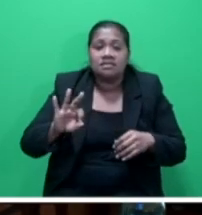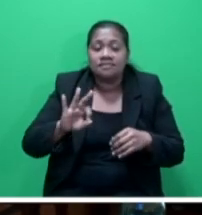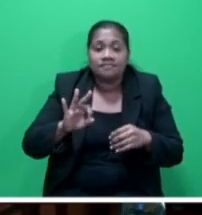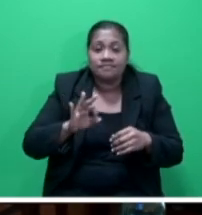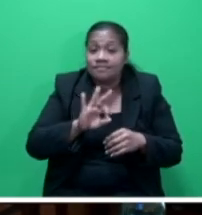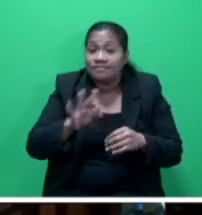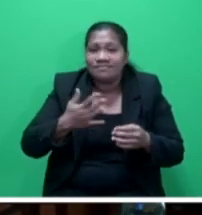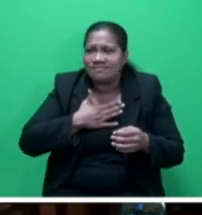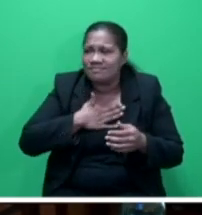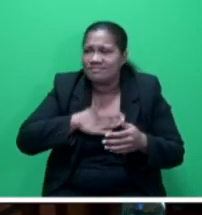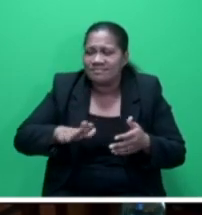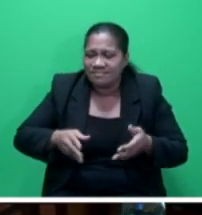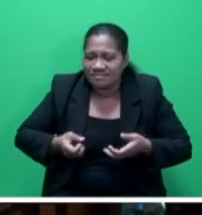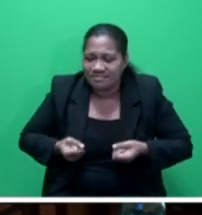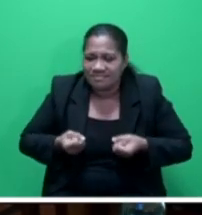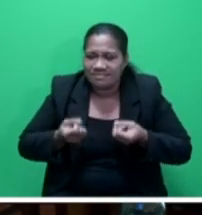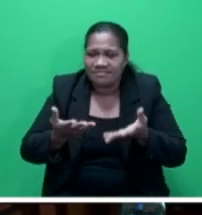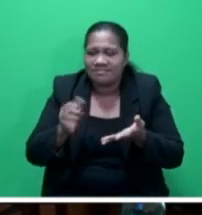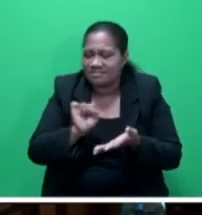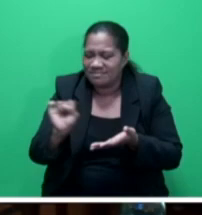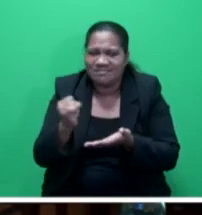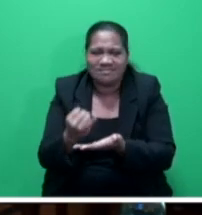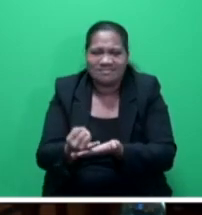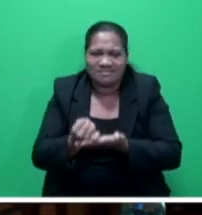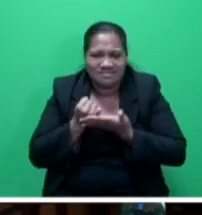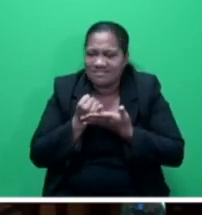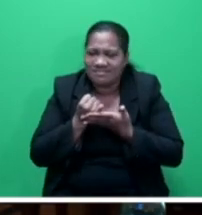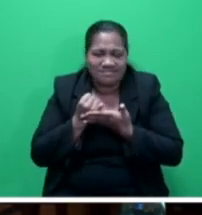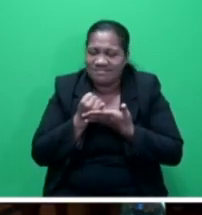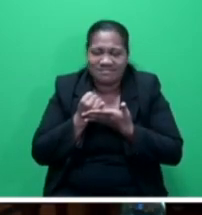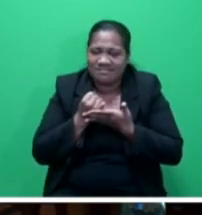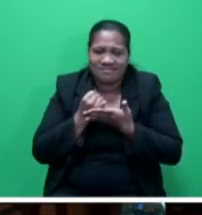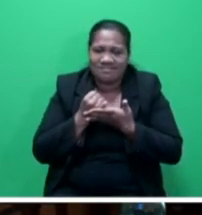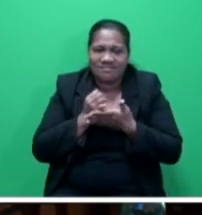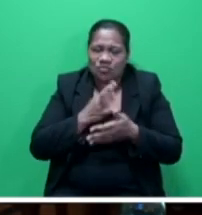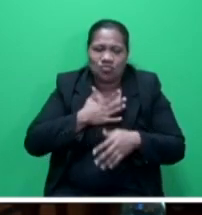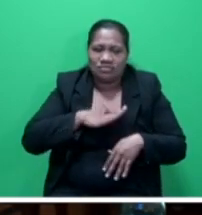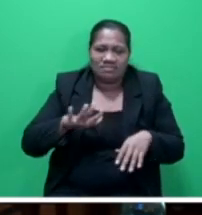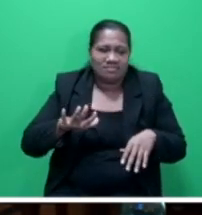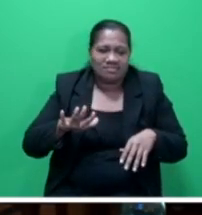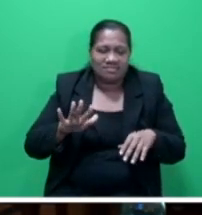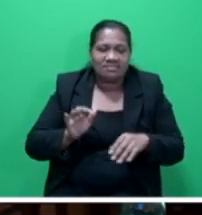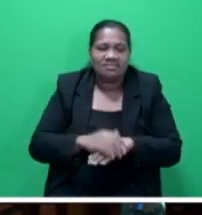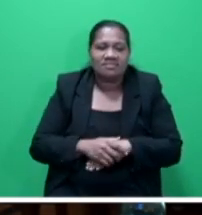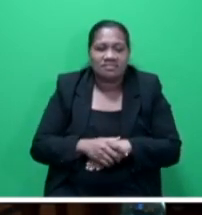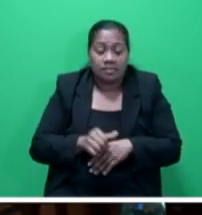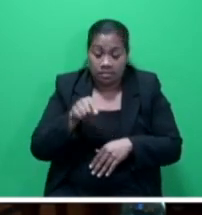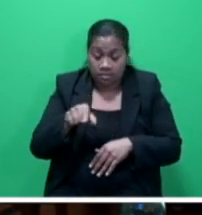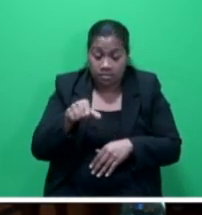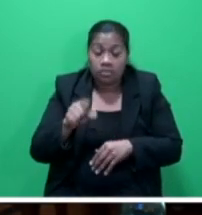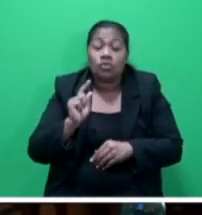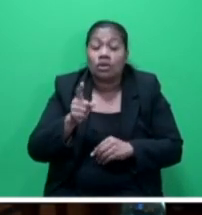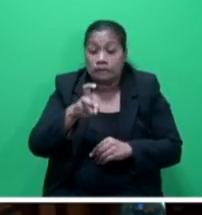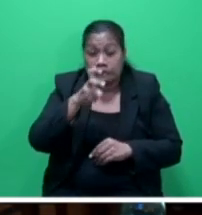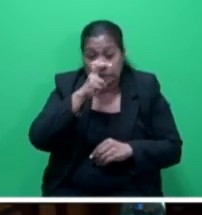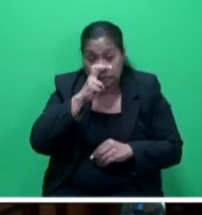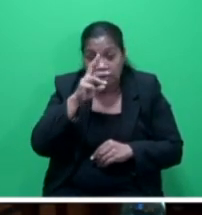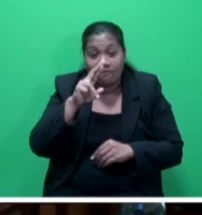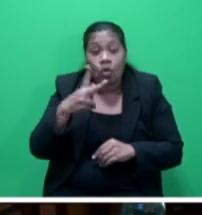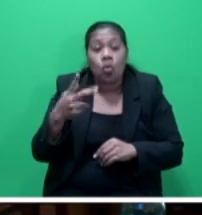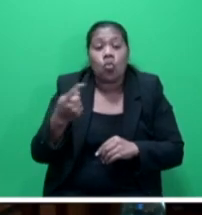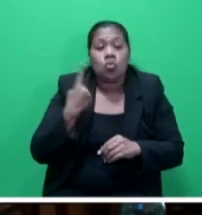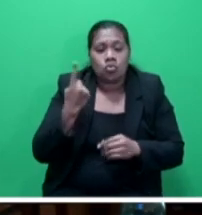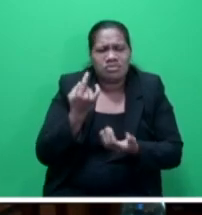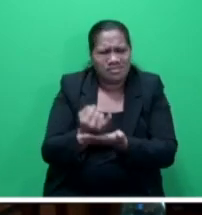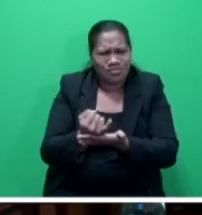Mr. Speaker, sir, it is important to note that these relief packages are strictly for those customers whose income have been